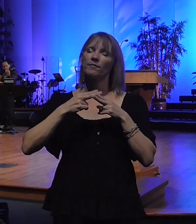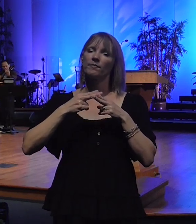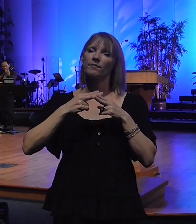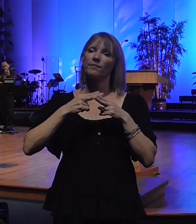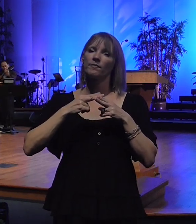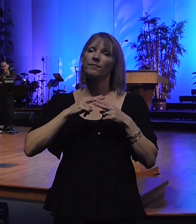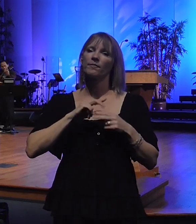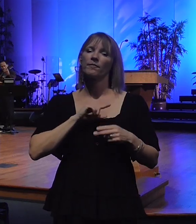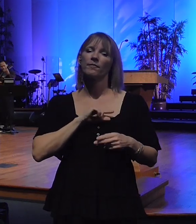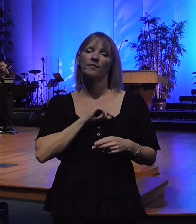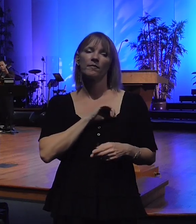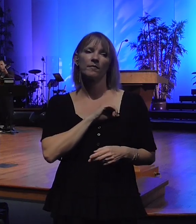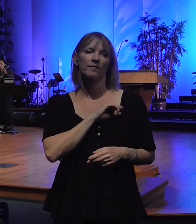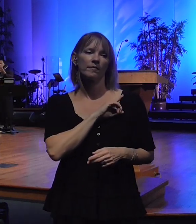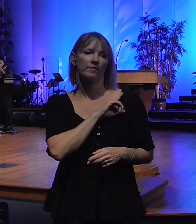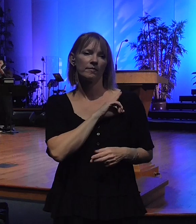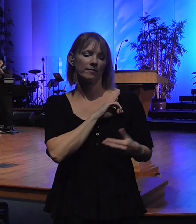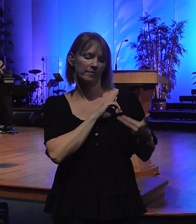in the clay.